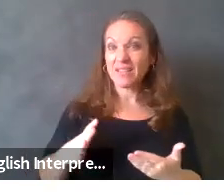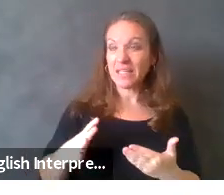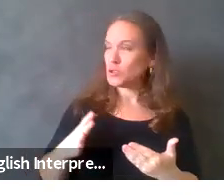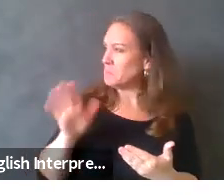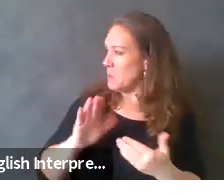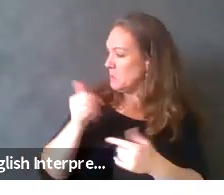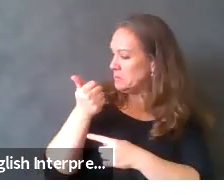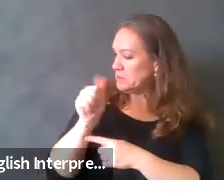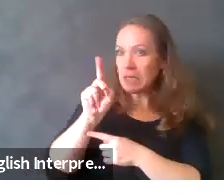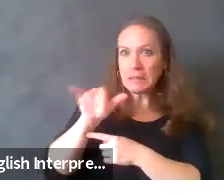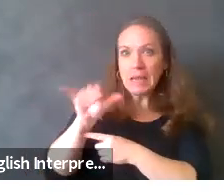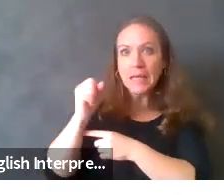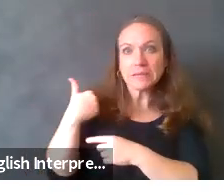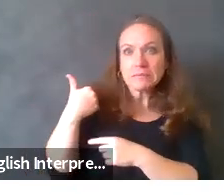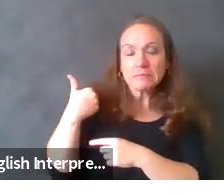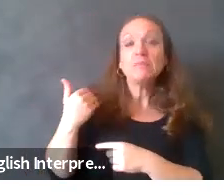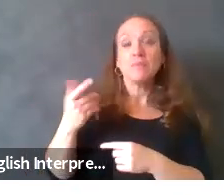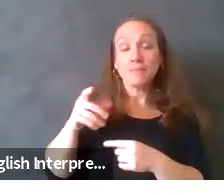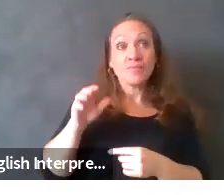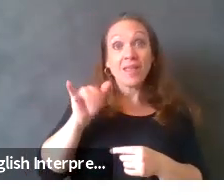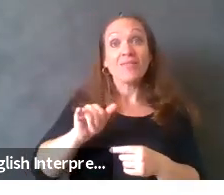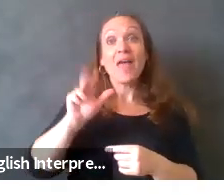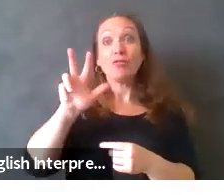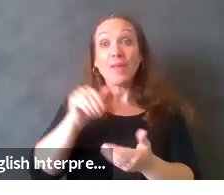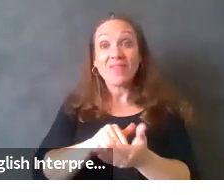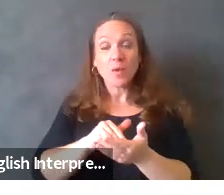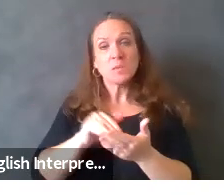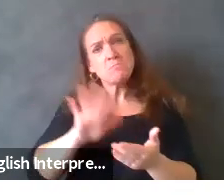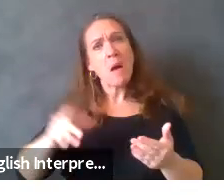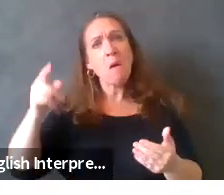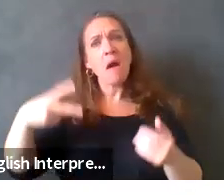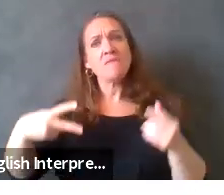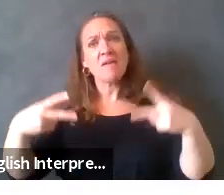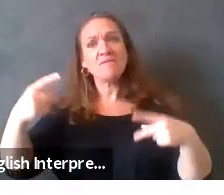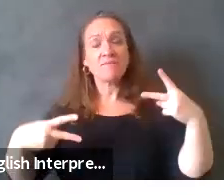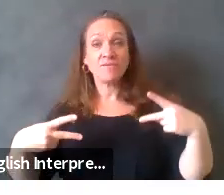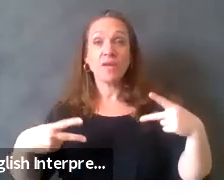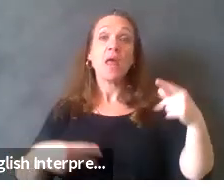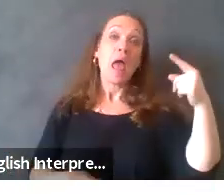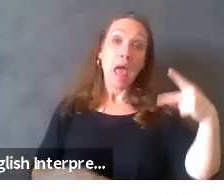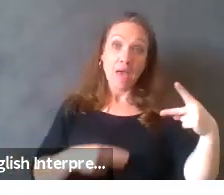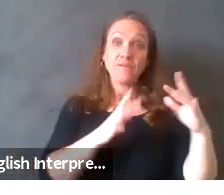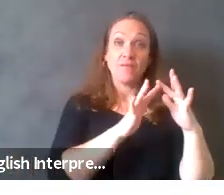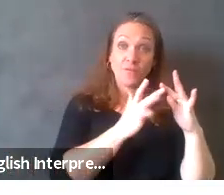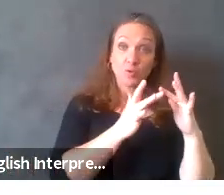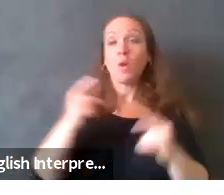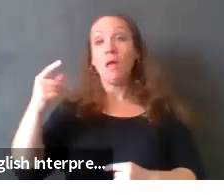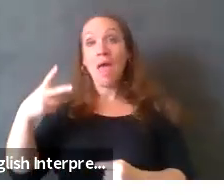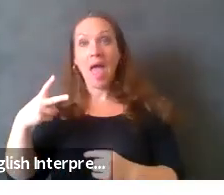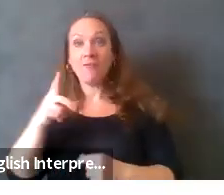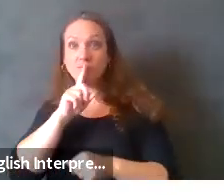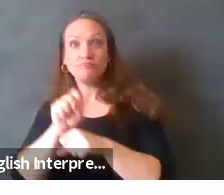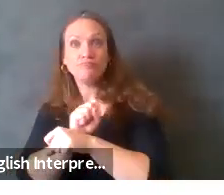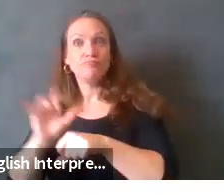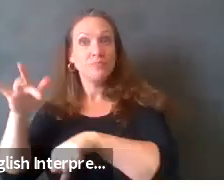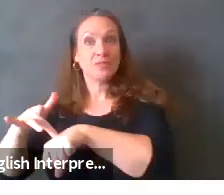days ago. And that was a mix, probably 50-50, of virtual and on the ground. So that's an amazing